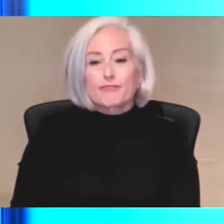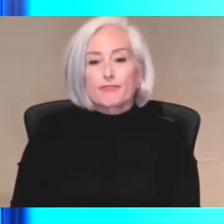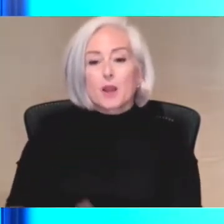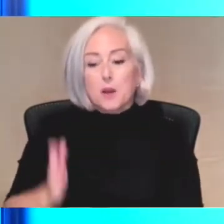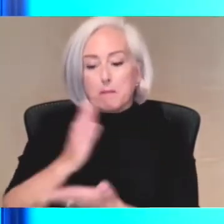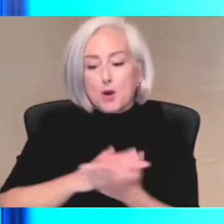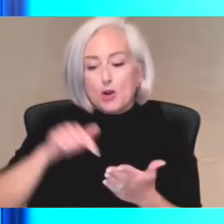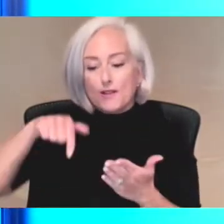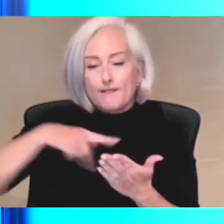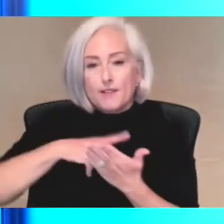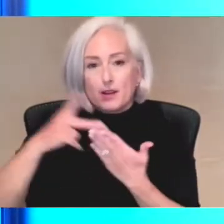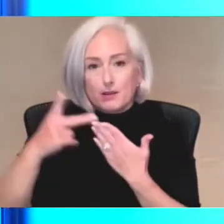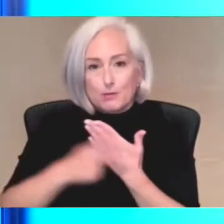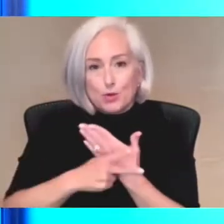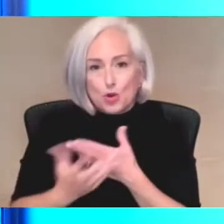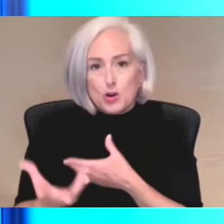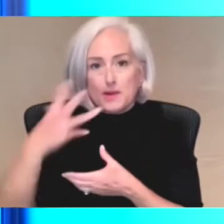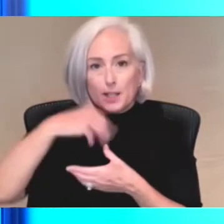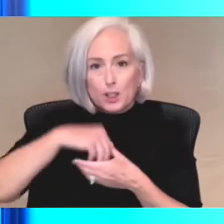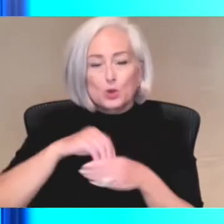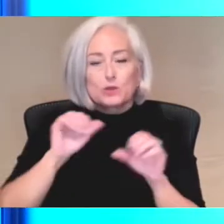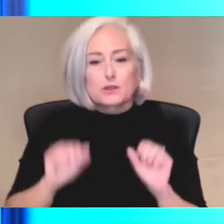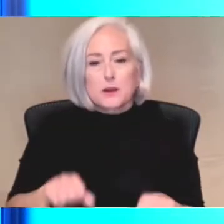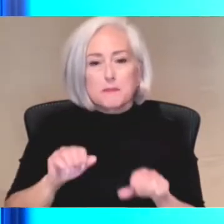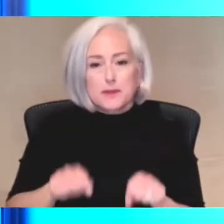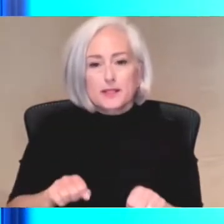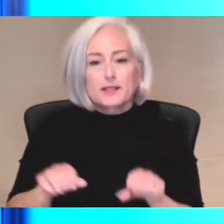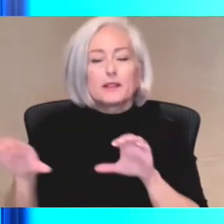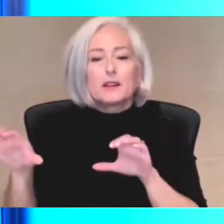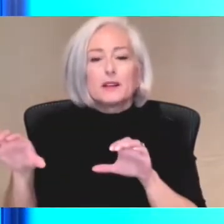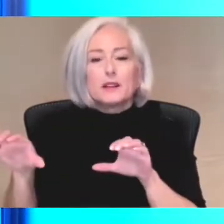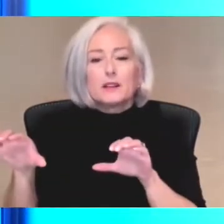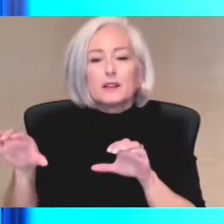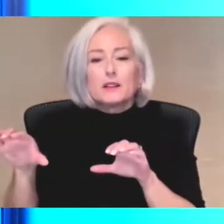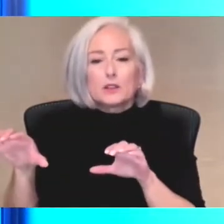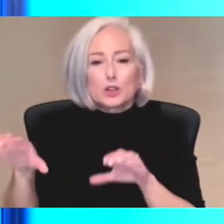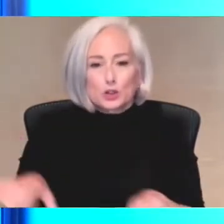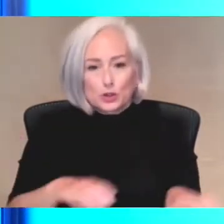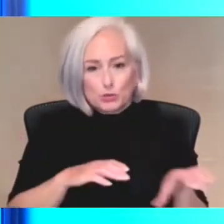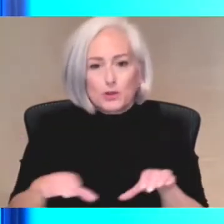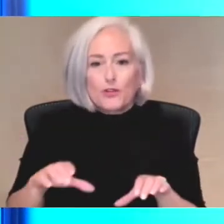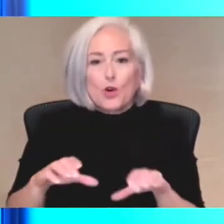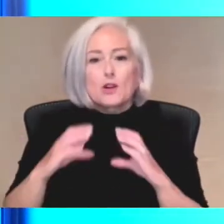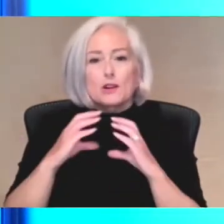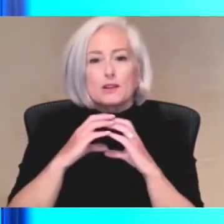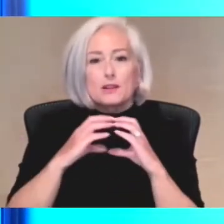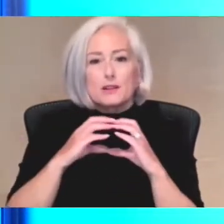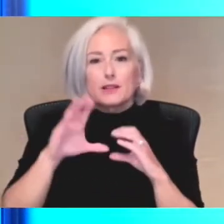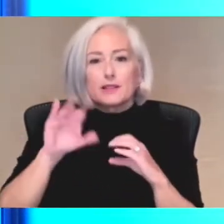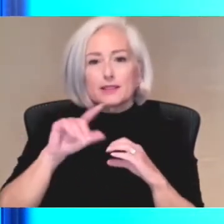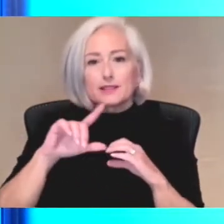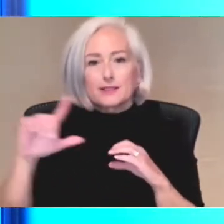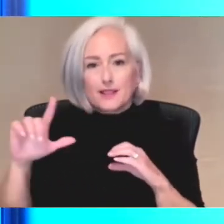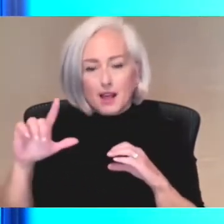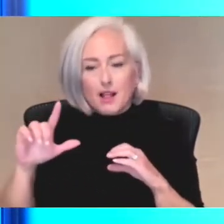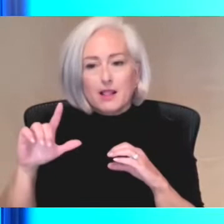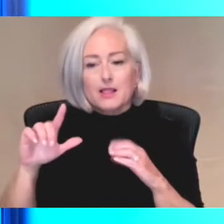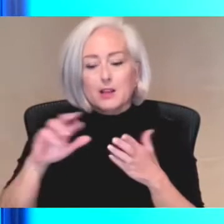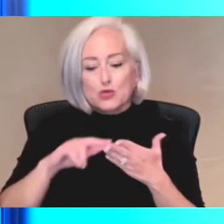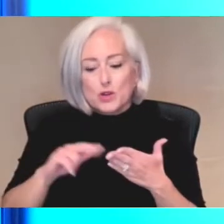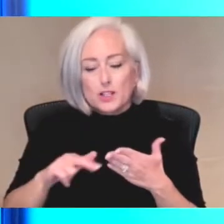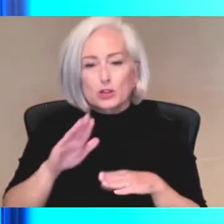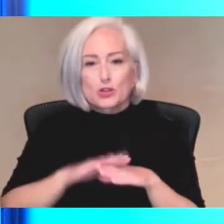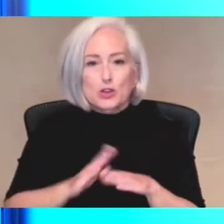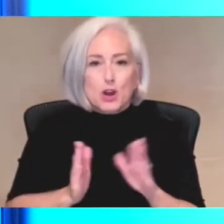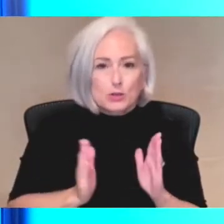included the capability to perform cellular and kind of small and large animal research. And so we